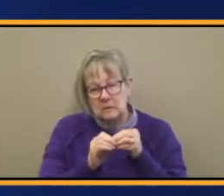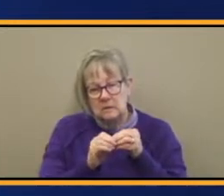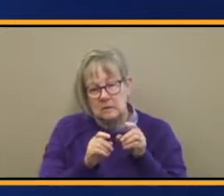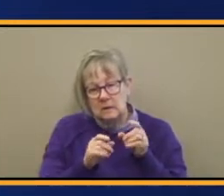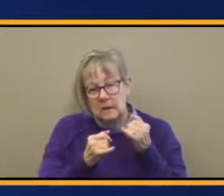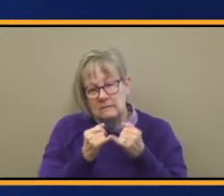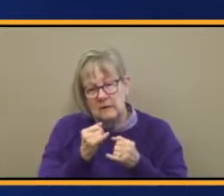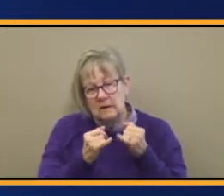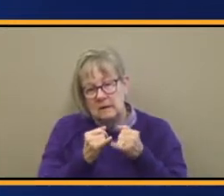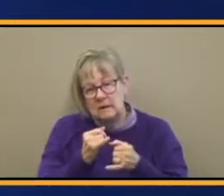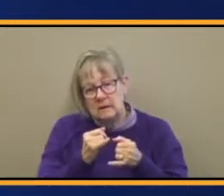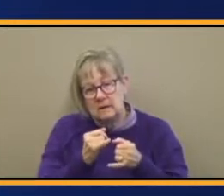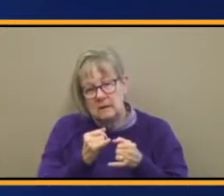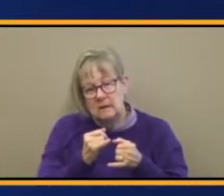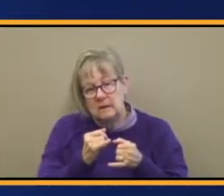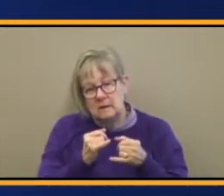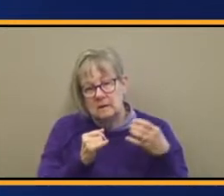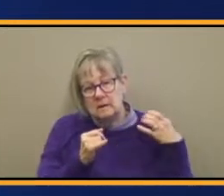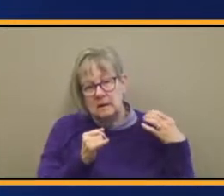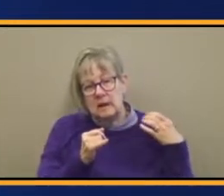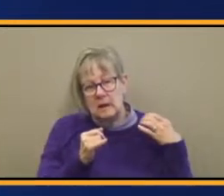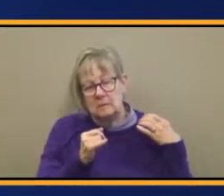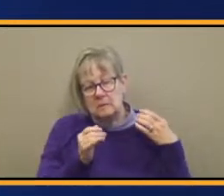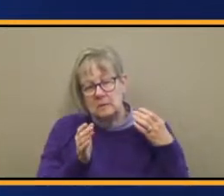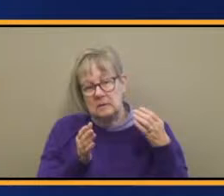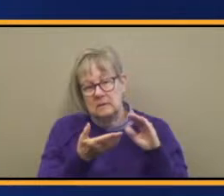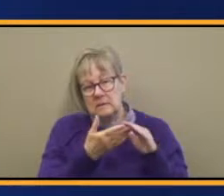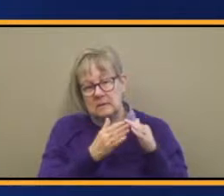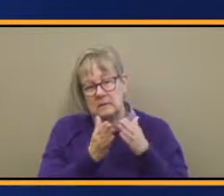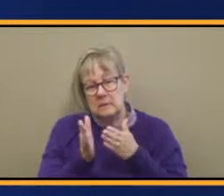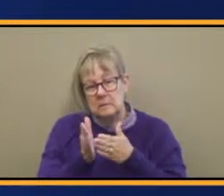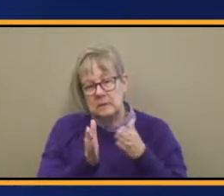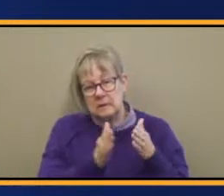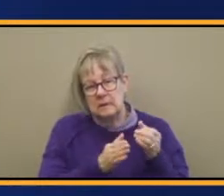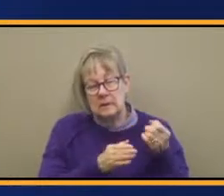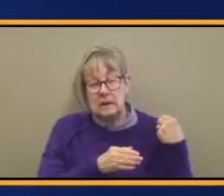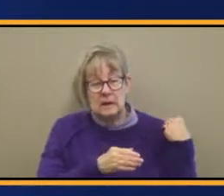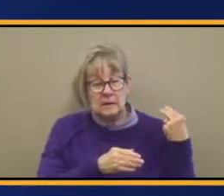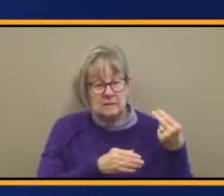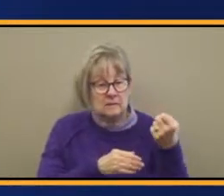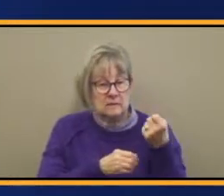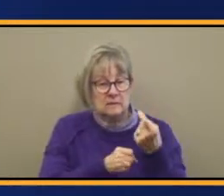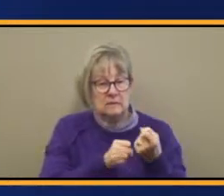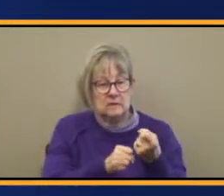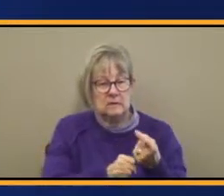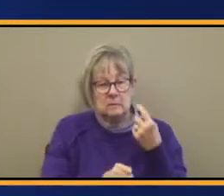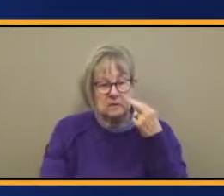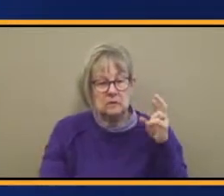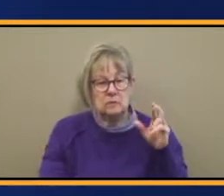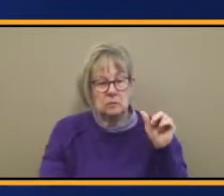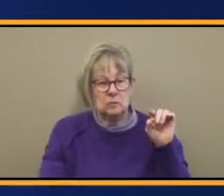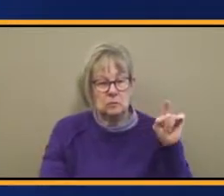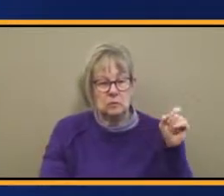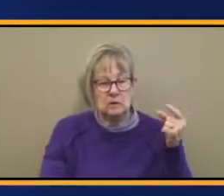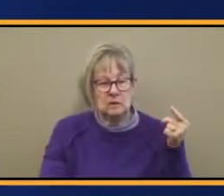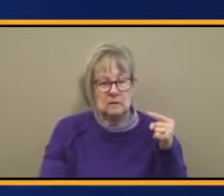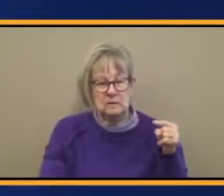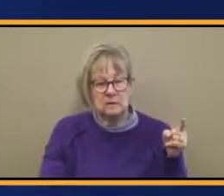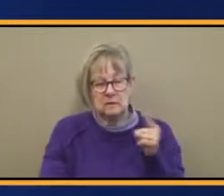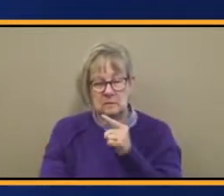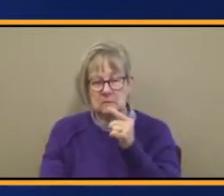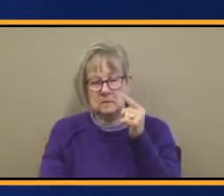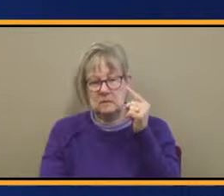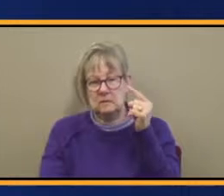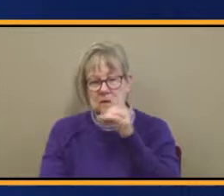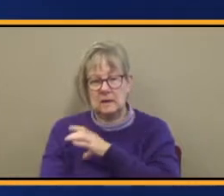then finally, capital plans. So historically every year, Mr. Rodriguez would come to council and show us